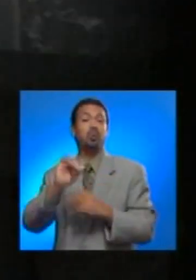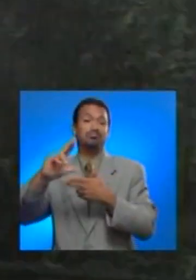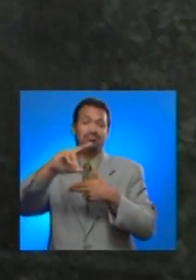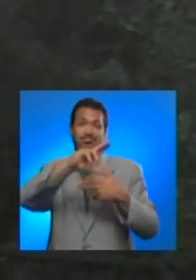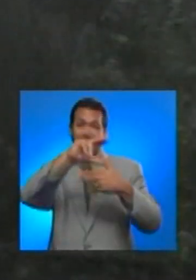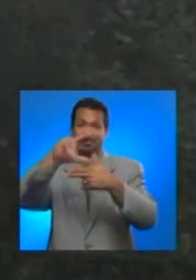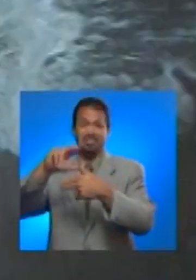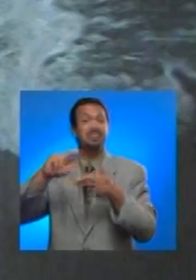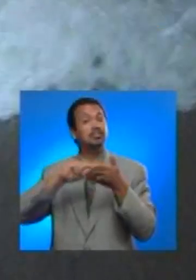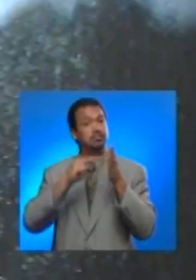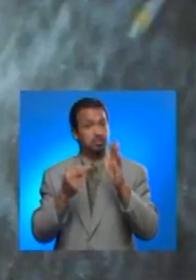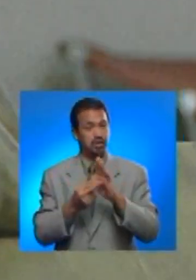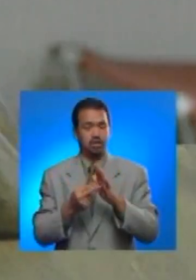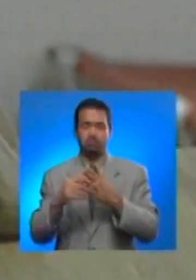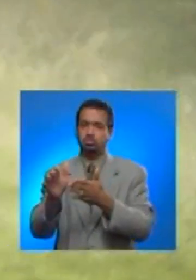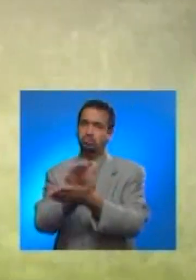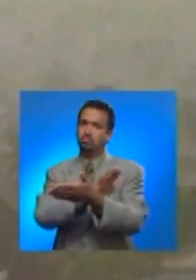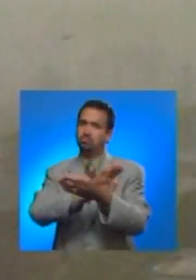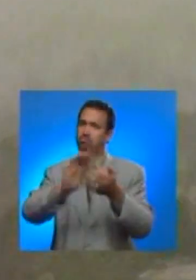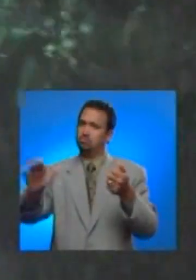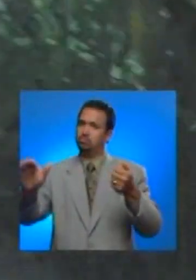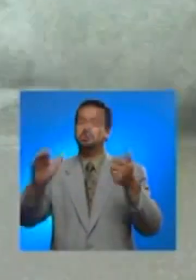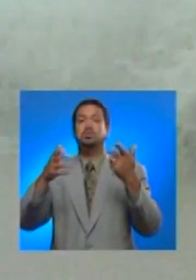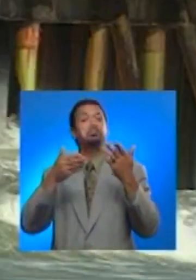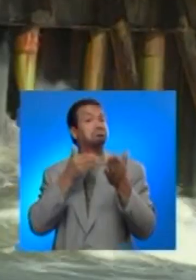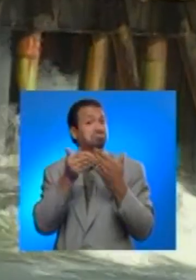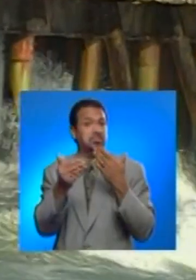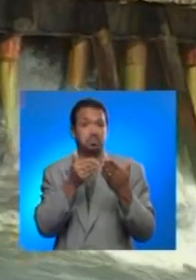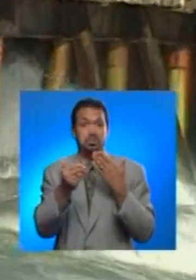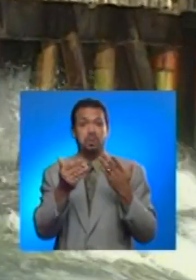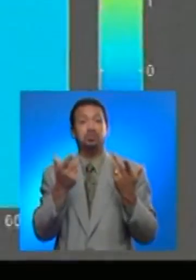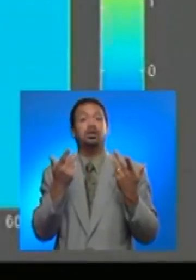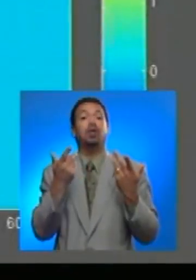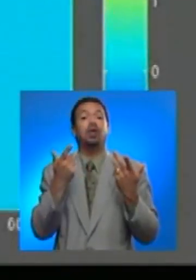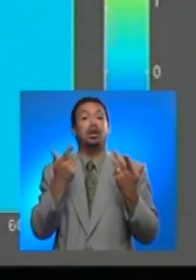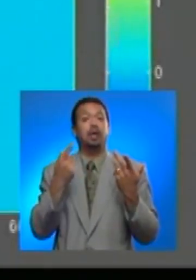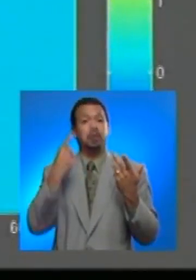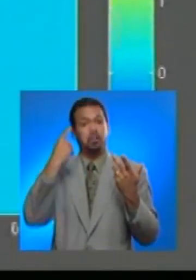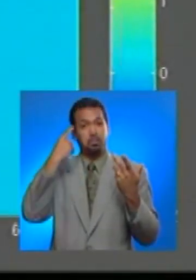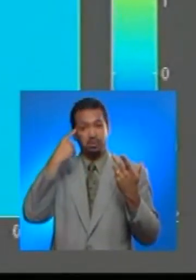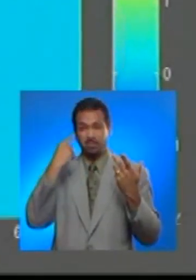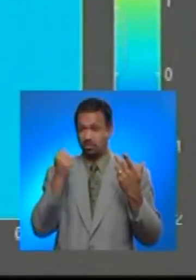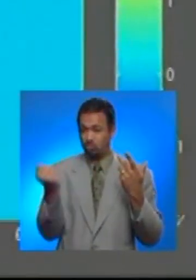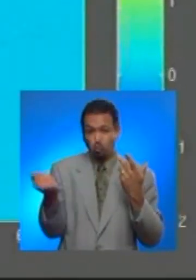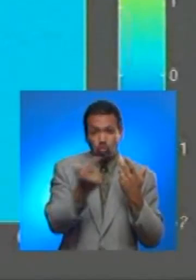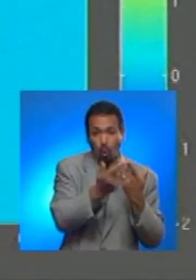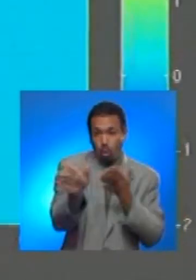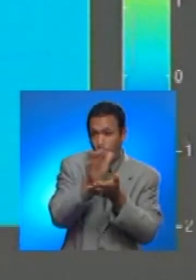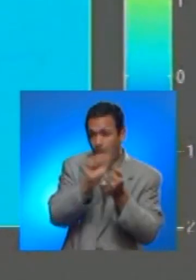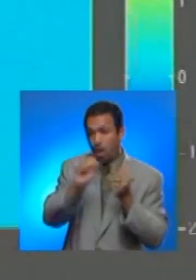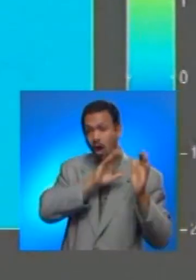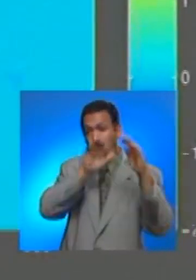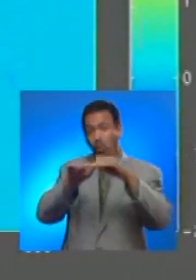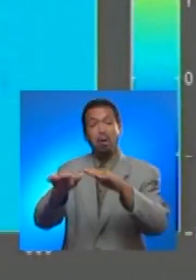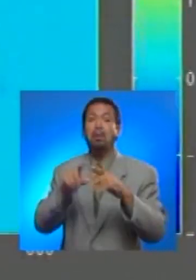Like hurricanes, all tsunamis are potentially destructive, even if they don't affect all coastal areas.